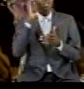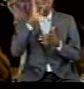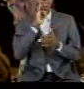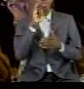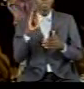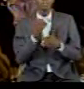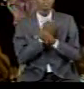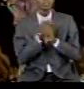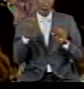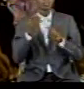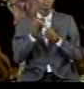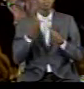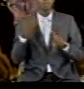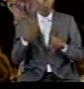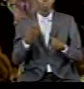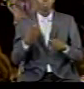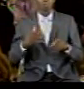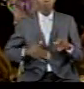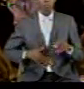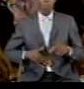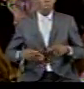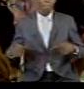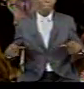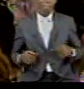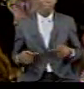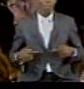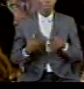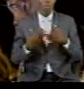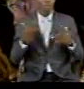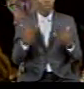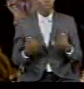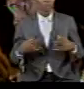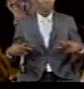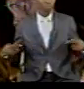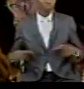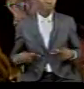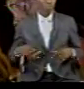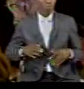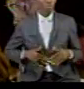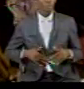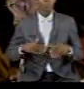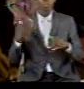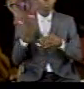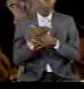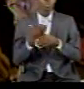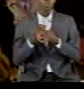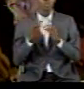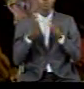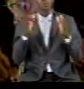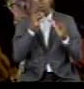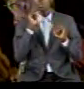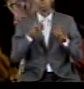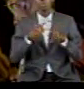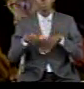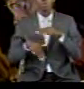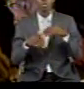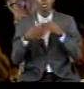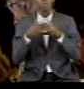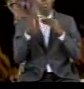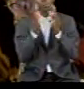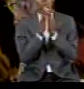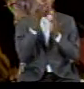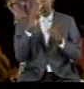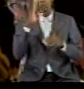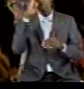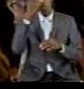because before now, the stomach ache troubled him so much, he could not even walk. But after the prayer of the man of God tonight, he felt